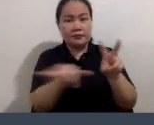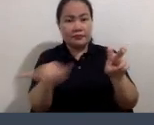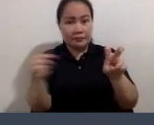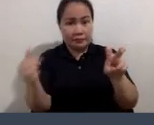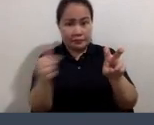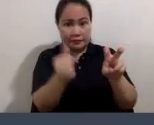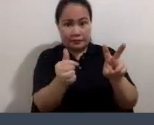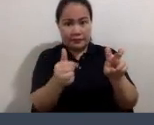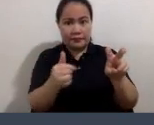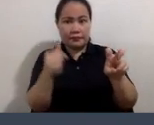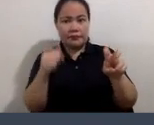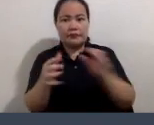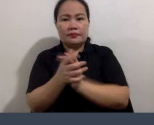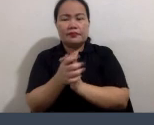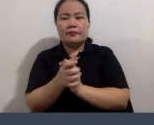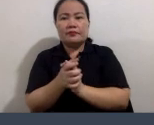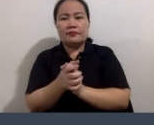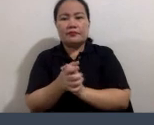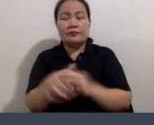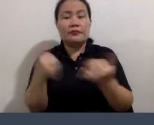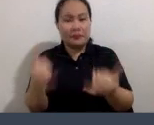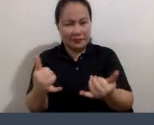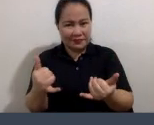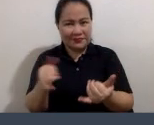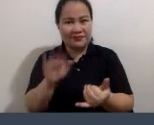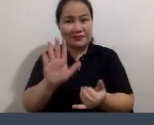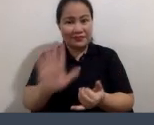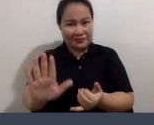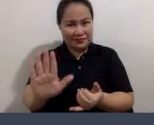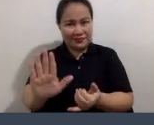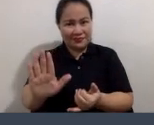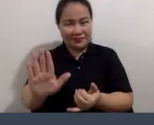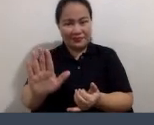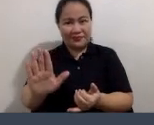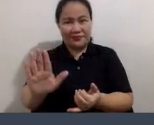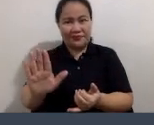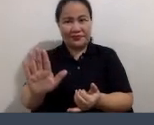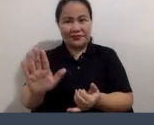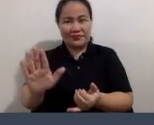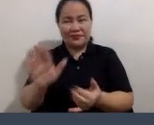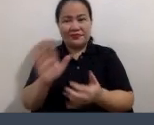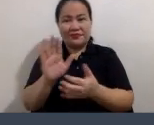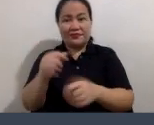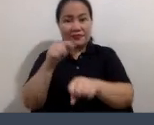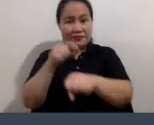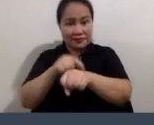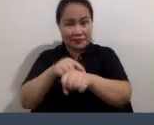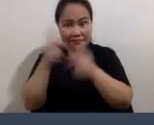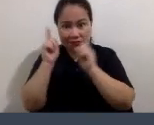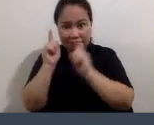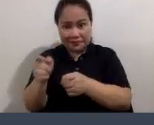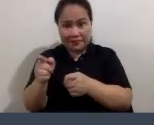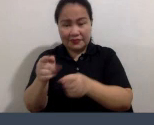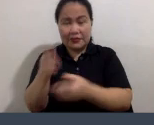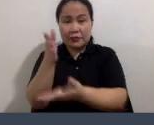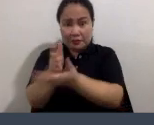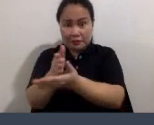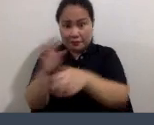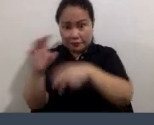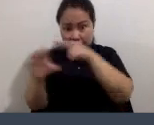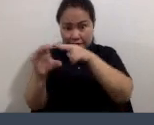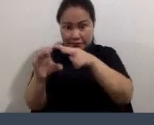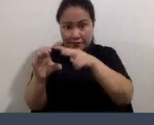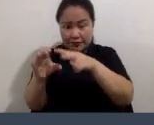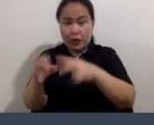common sign. Now, it's your turn to answer. You may pause the video so you can answer on